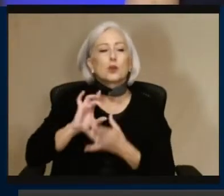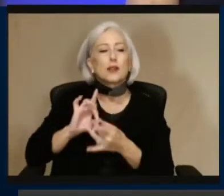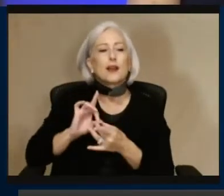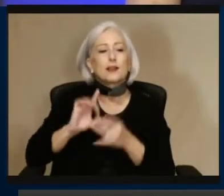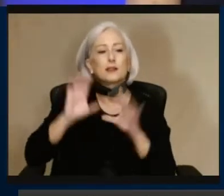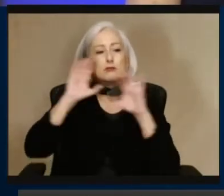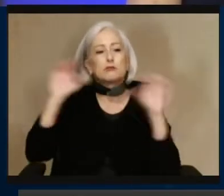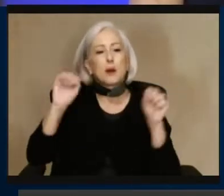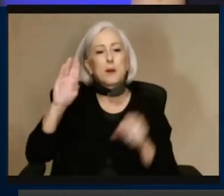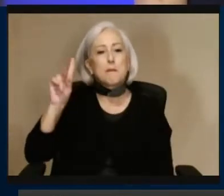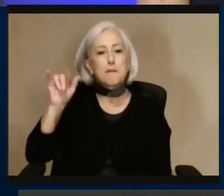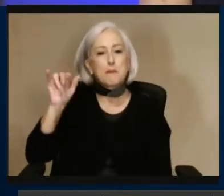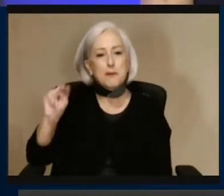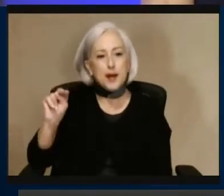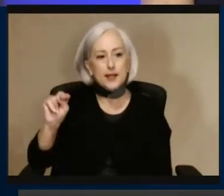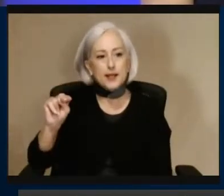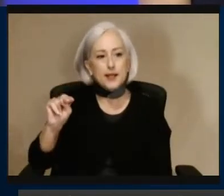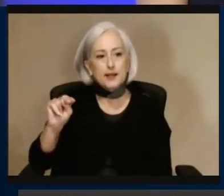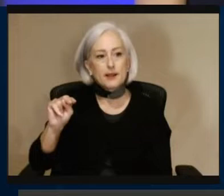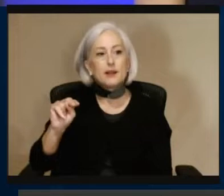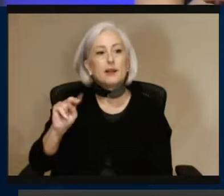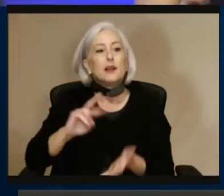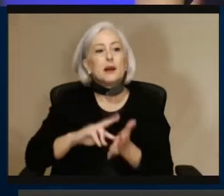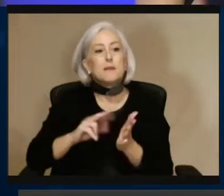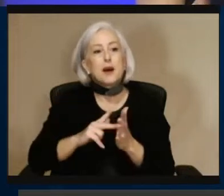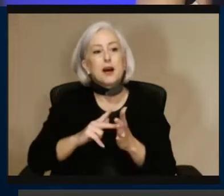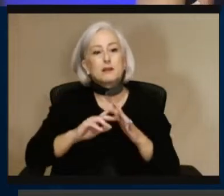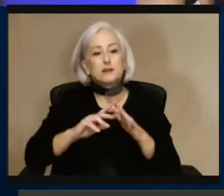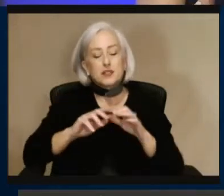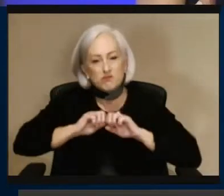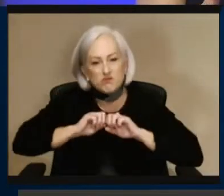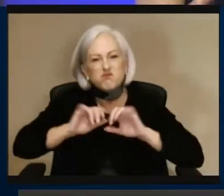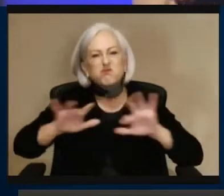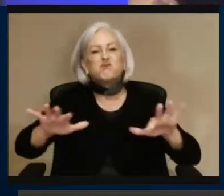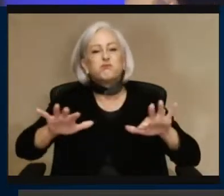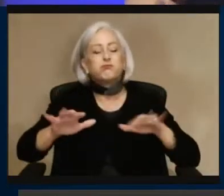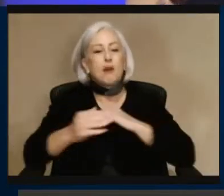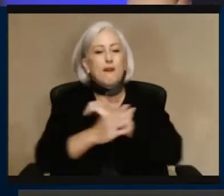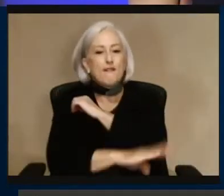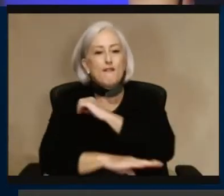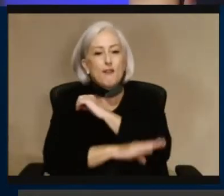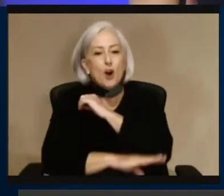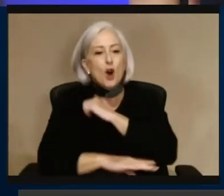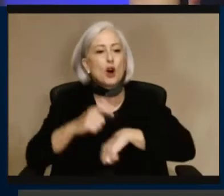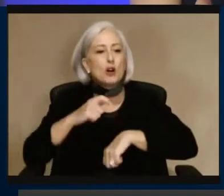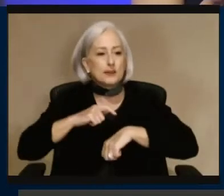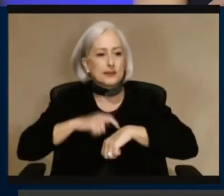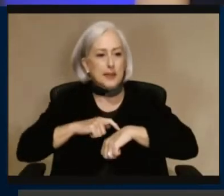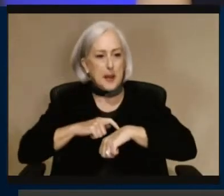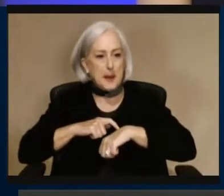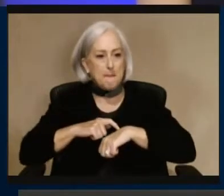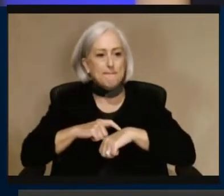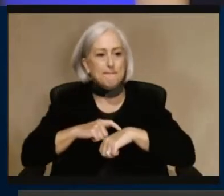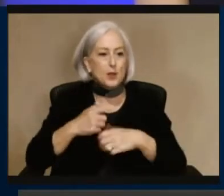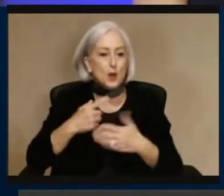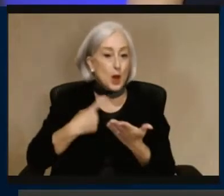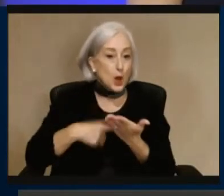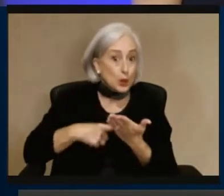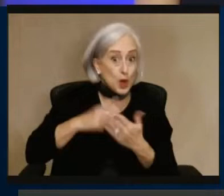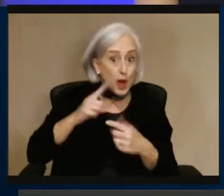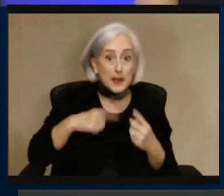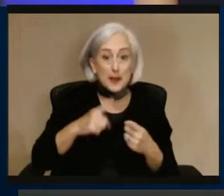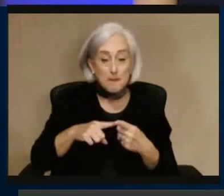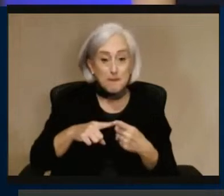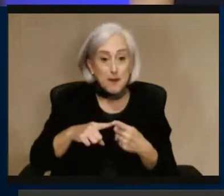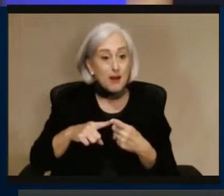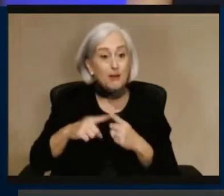mass amount of Americans that could be infected during a surge coming in the fall. So we're already talking about fall. We're not even talking about this June wave. What